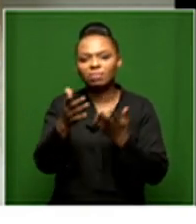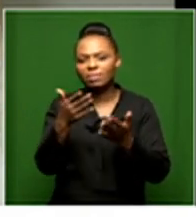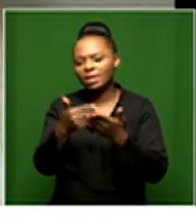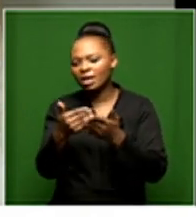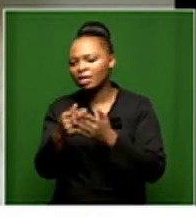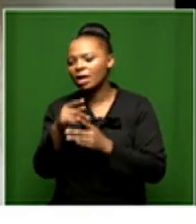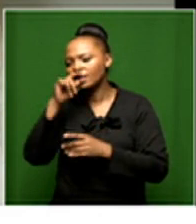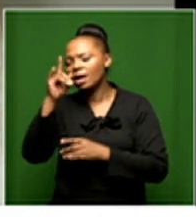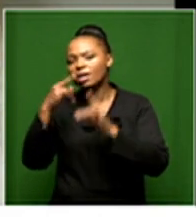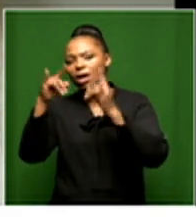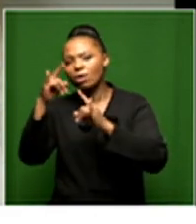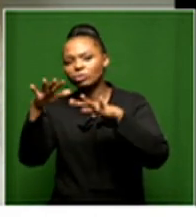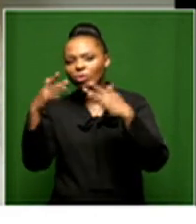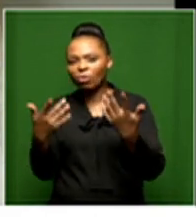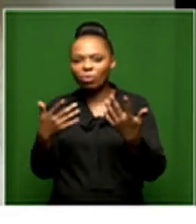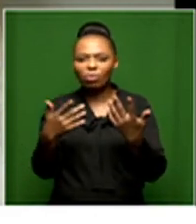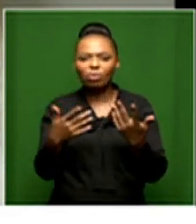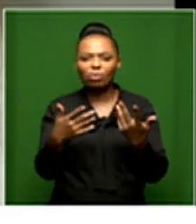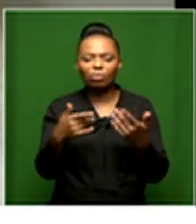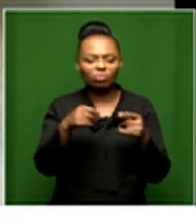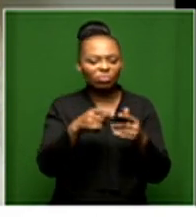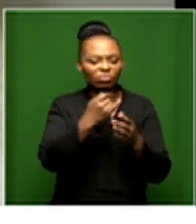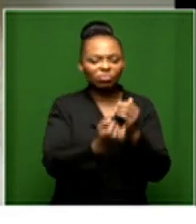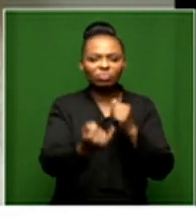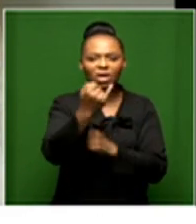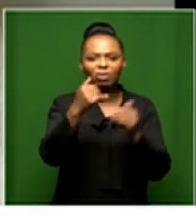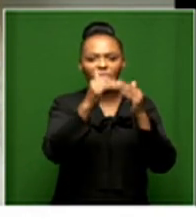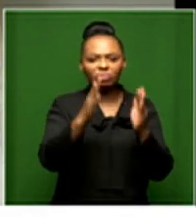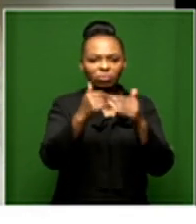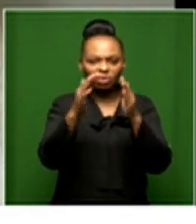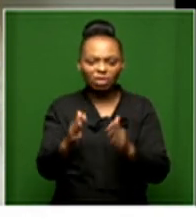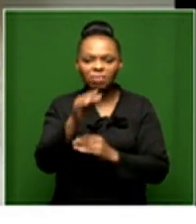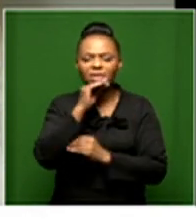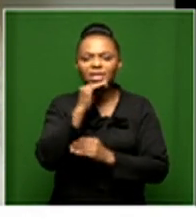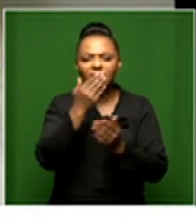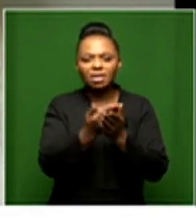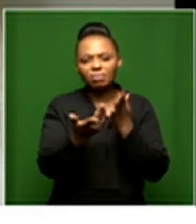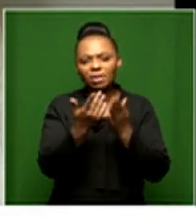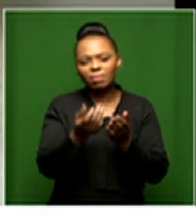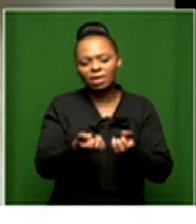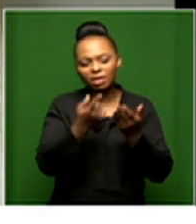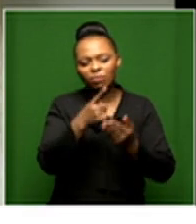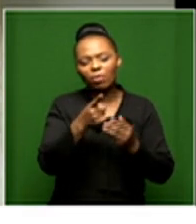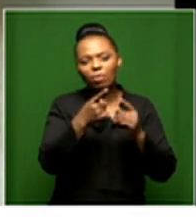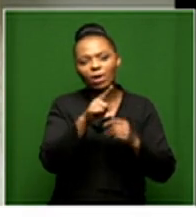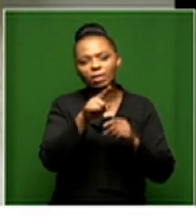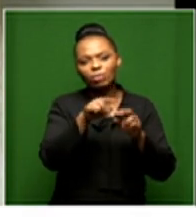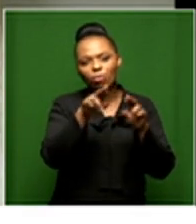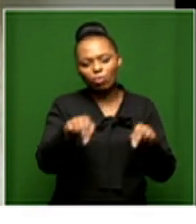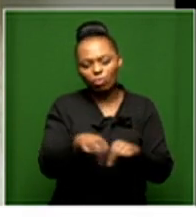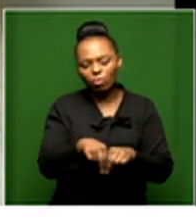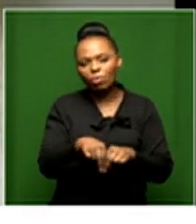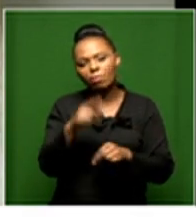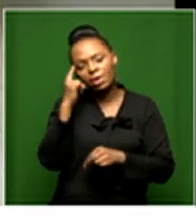be townhouses, or it can be freestanding units. It will have to cater from a one-bedroom to a 4 or 5 bedroom